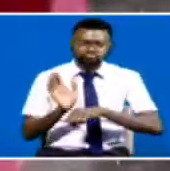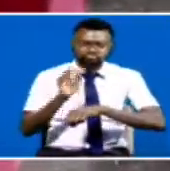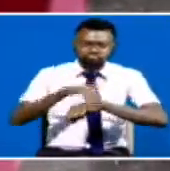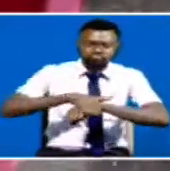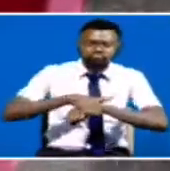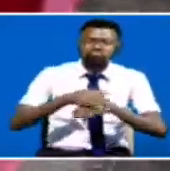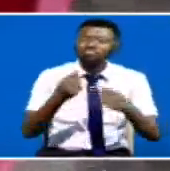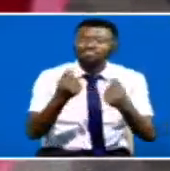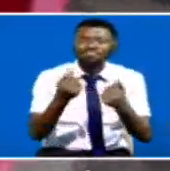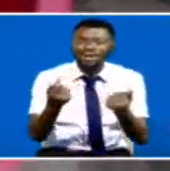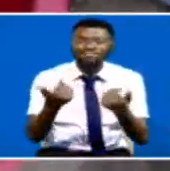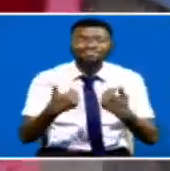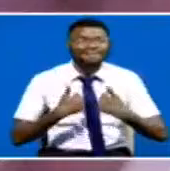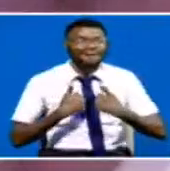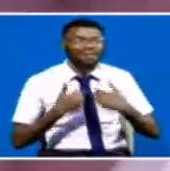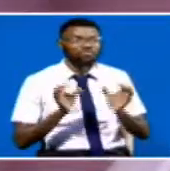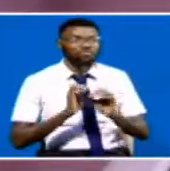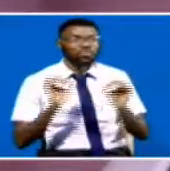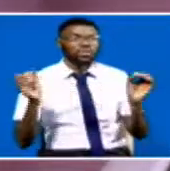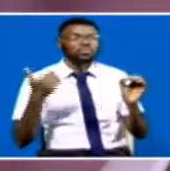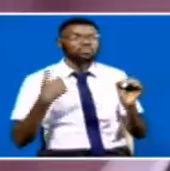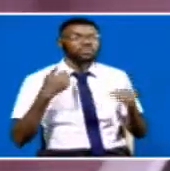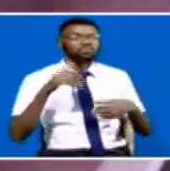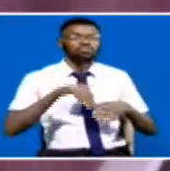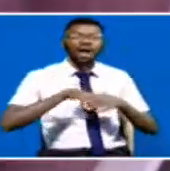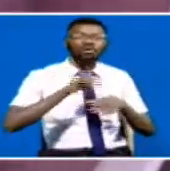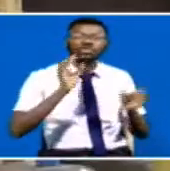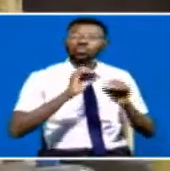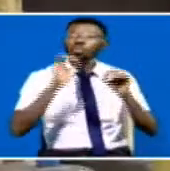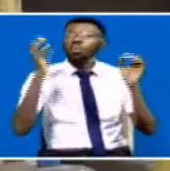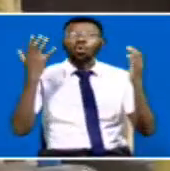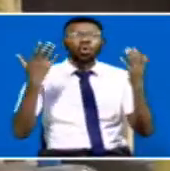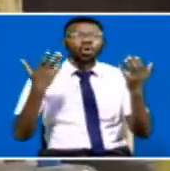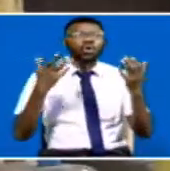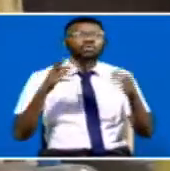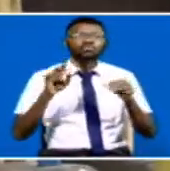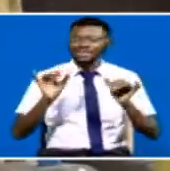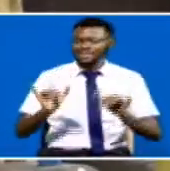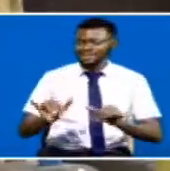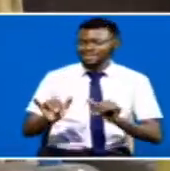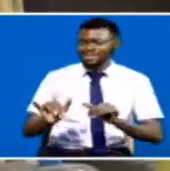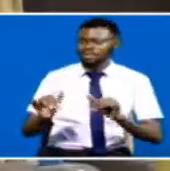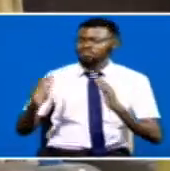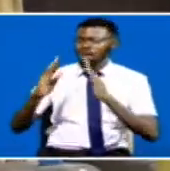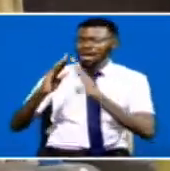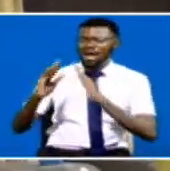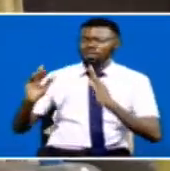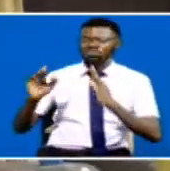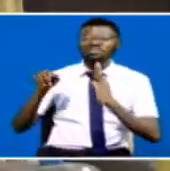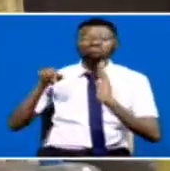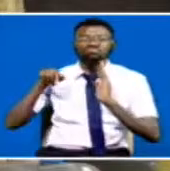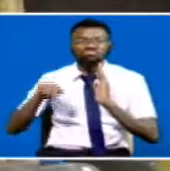pad, huwa siwezi toka nje, naishi nyumbani. Hadi nimalize hizo siku zote,